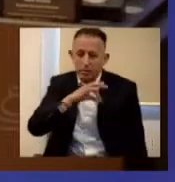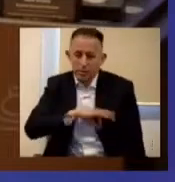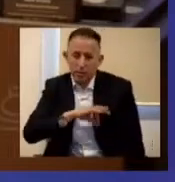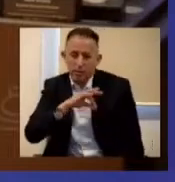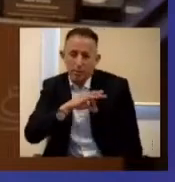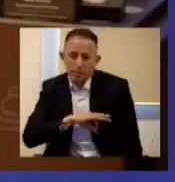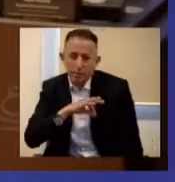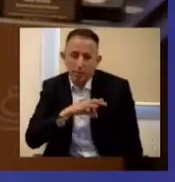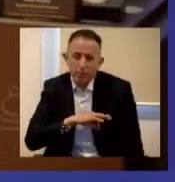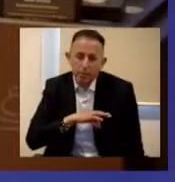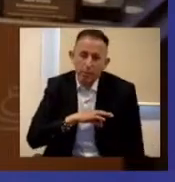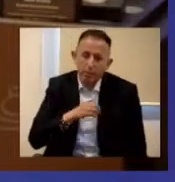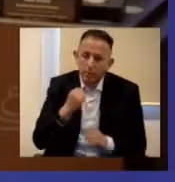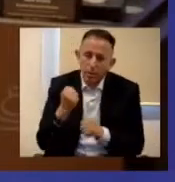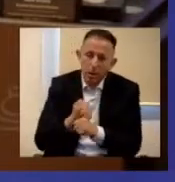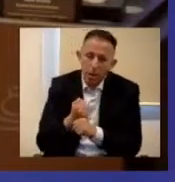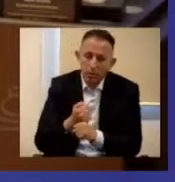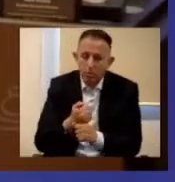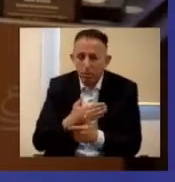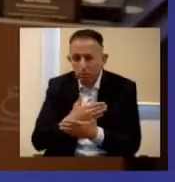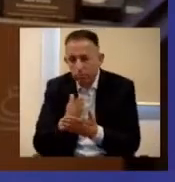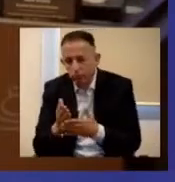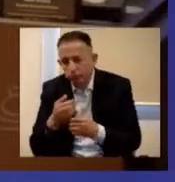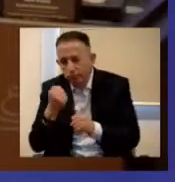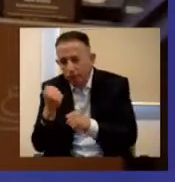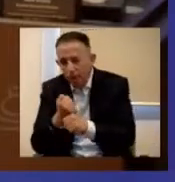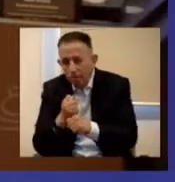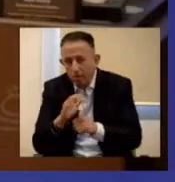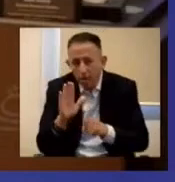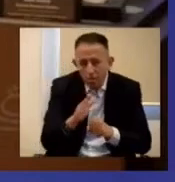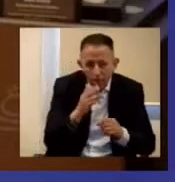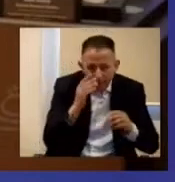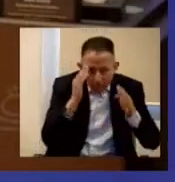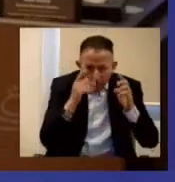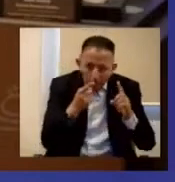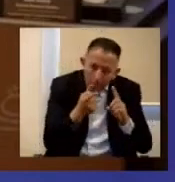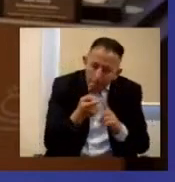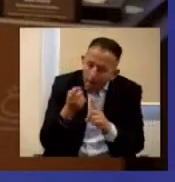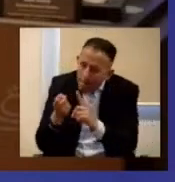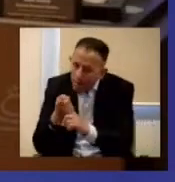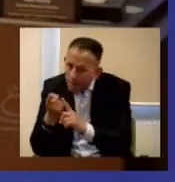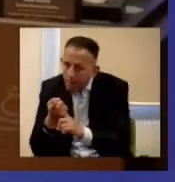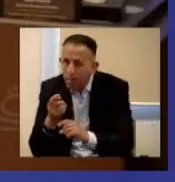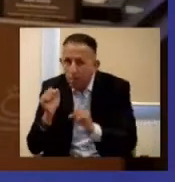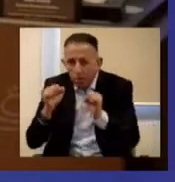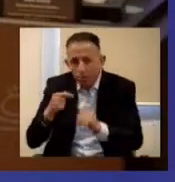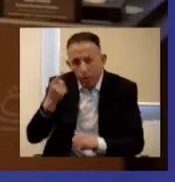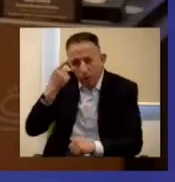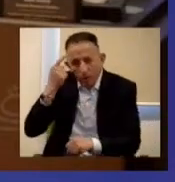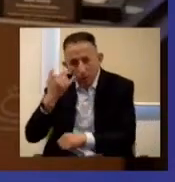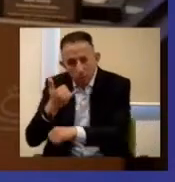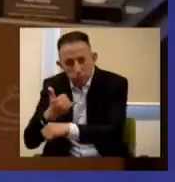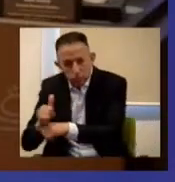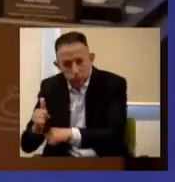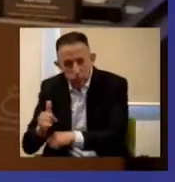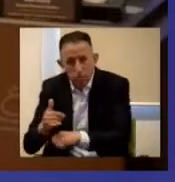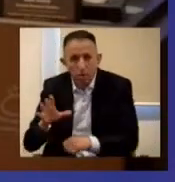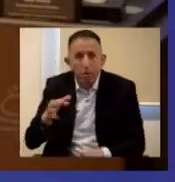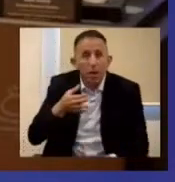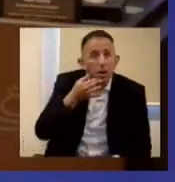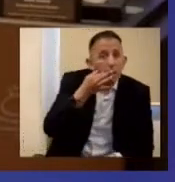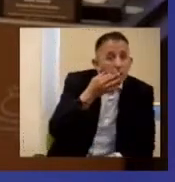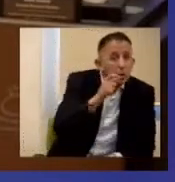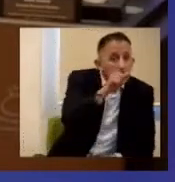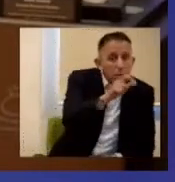different set of capabilities. In some cases, the capabilities for dealing with natural language is higher